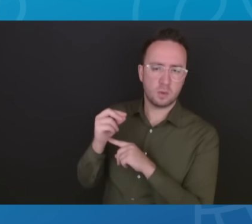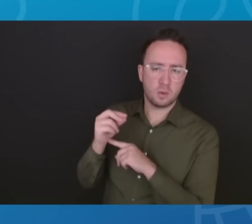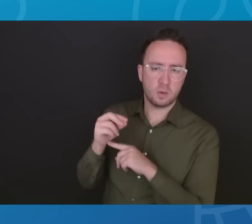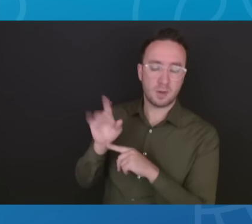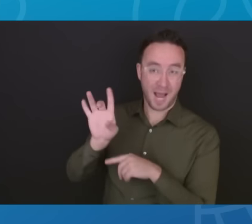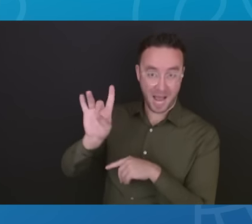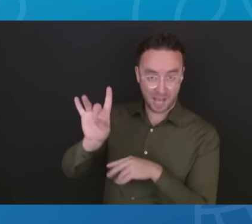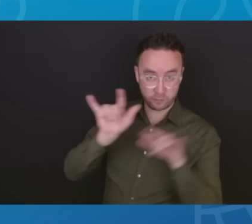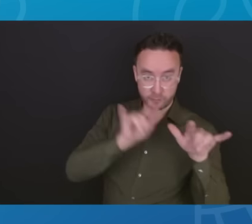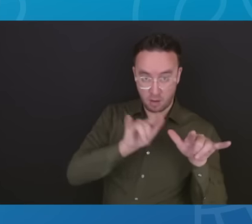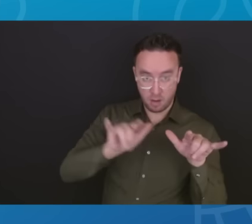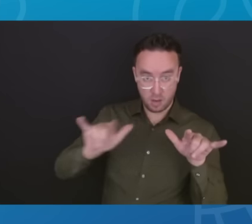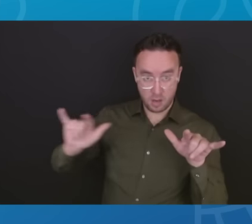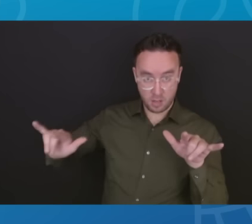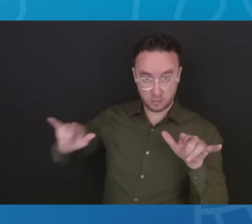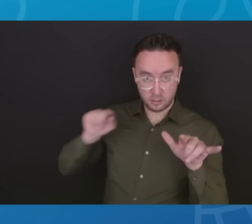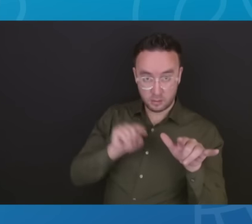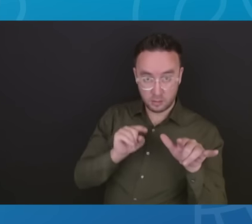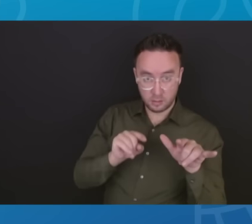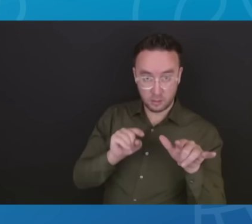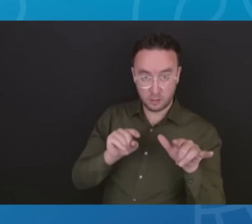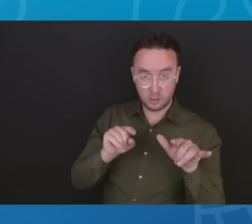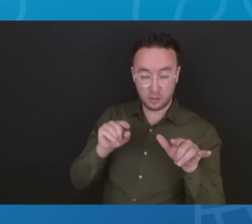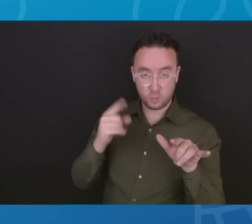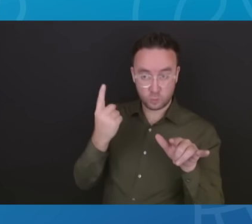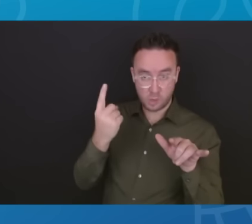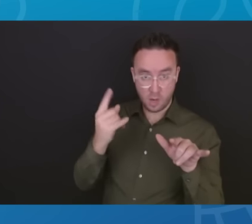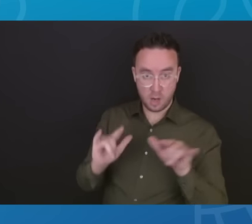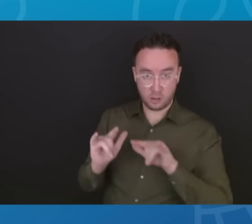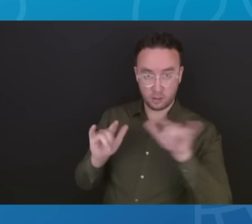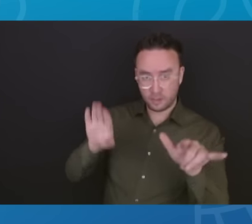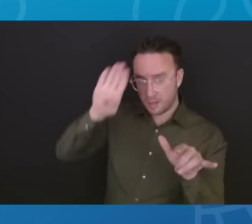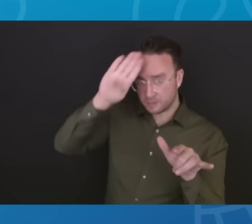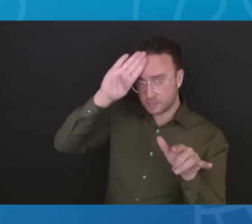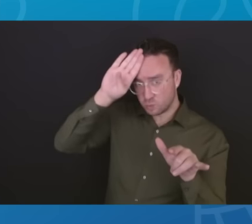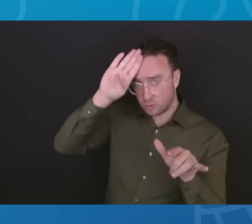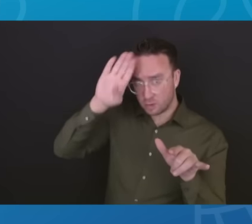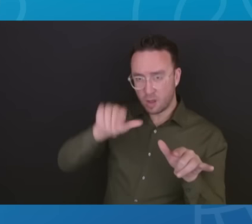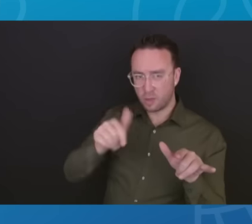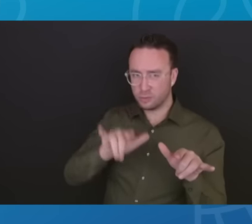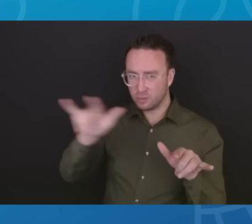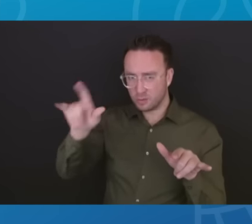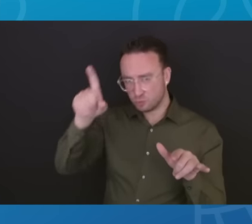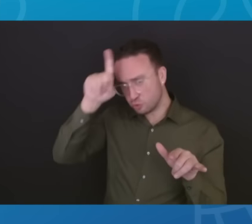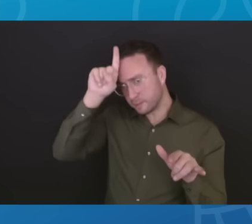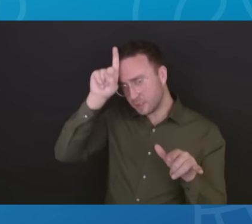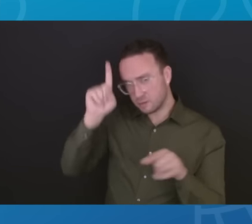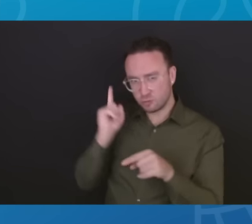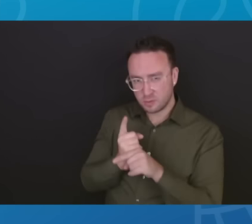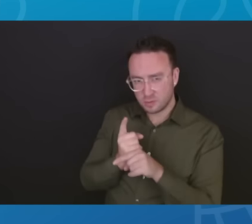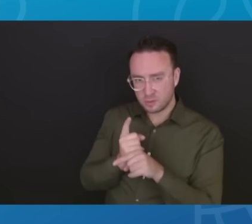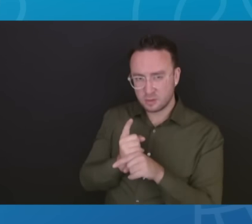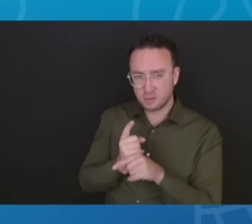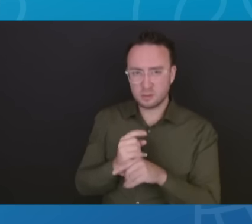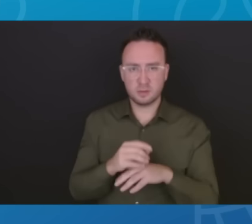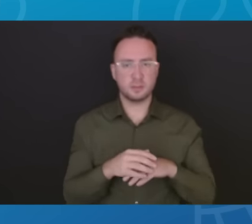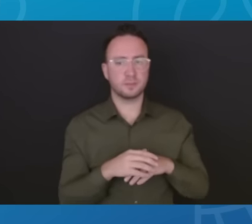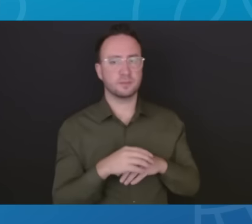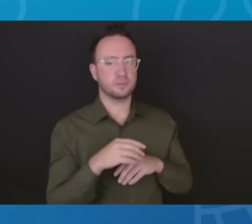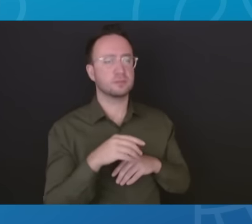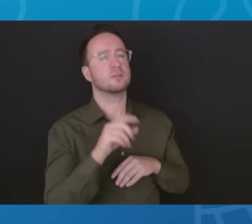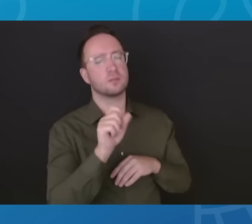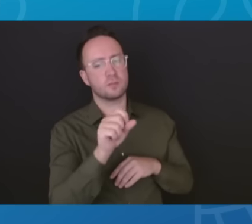to Istanbul. The other one went to Frankfurt. I will have to check. They've been to Istanbul and Frankfurt. I know most of them have been to Istanbul. I don't remember if it's 7